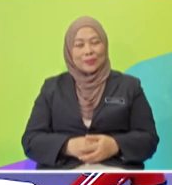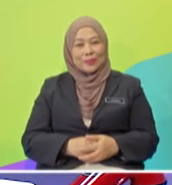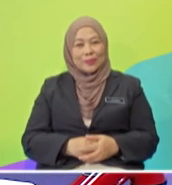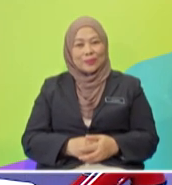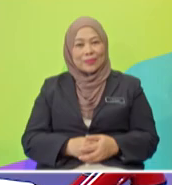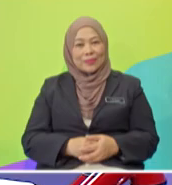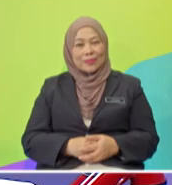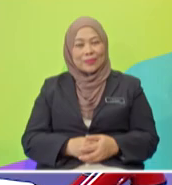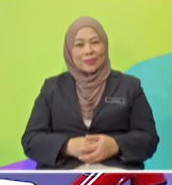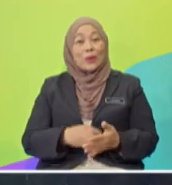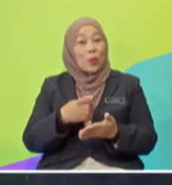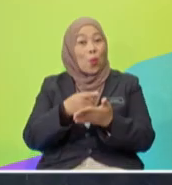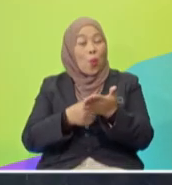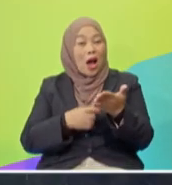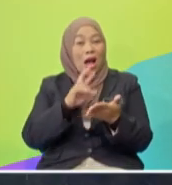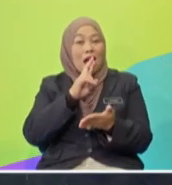transport?